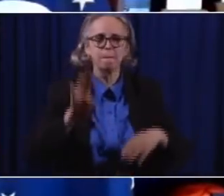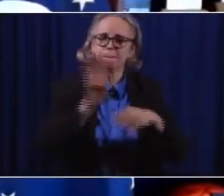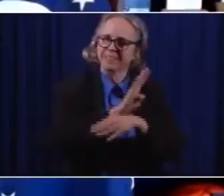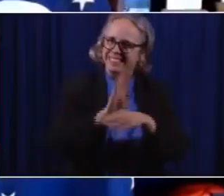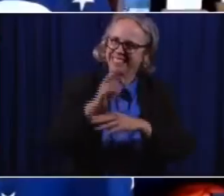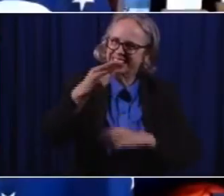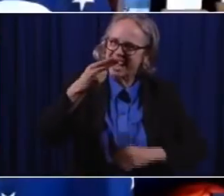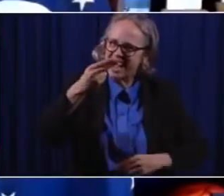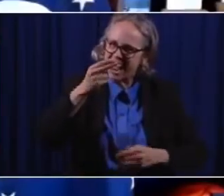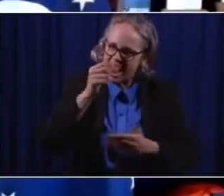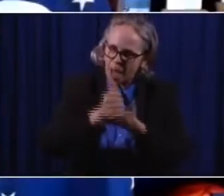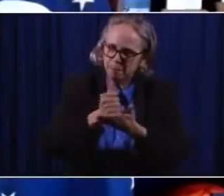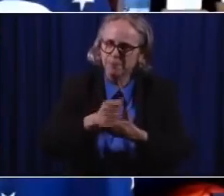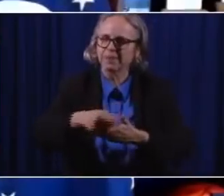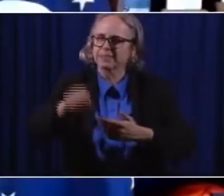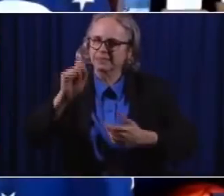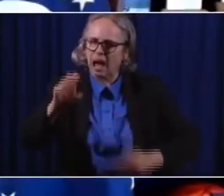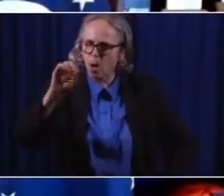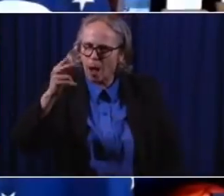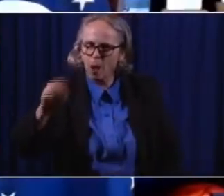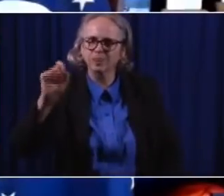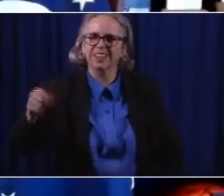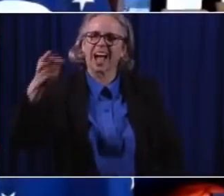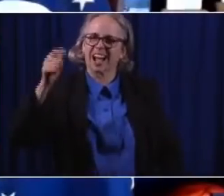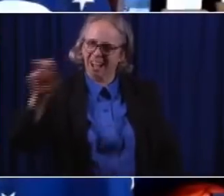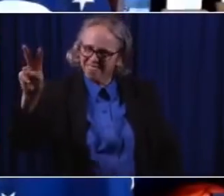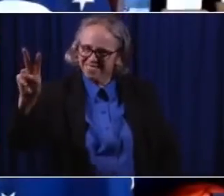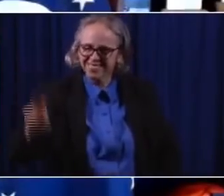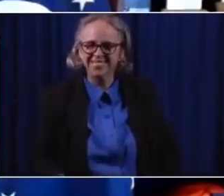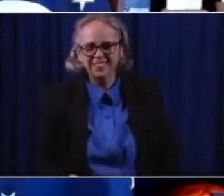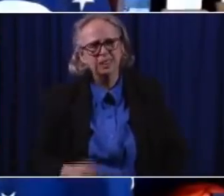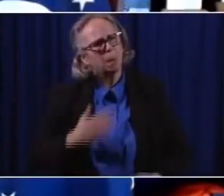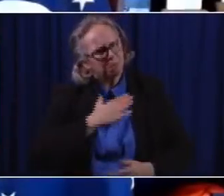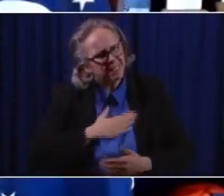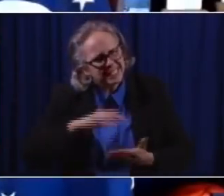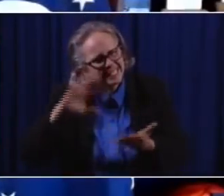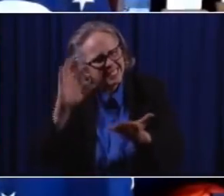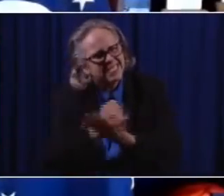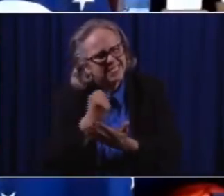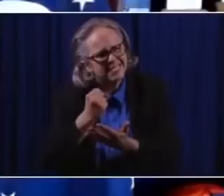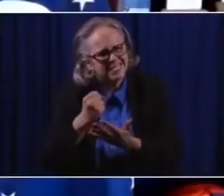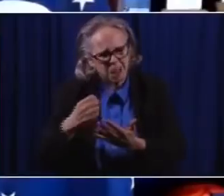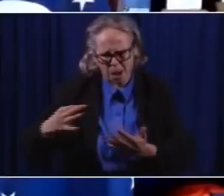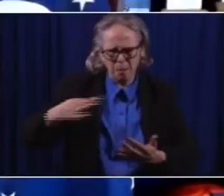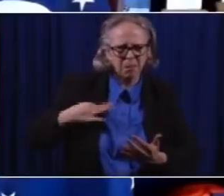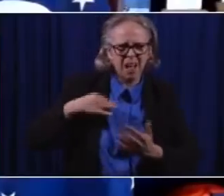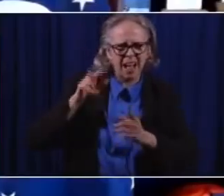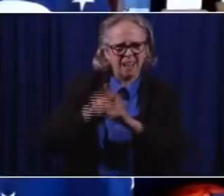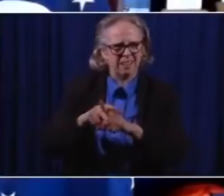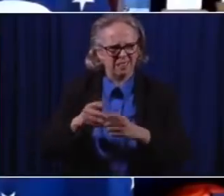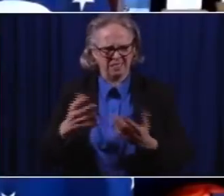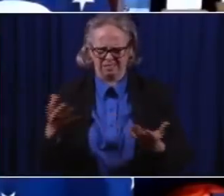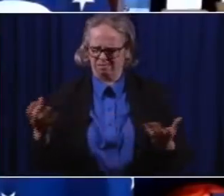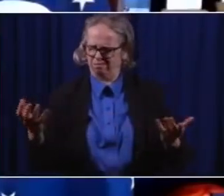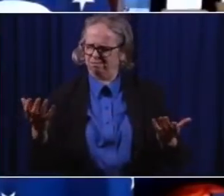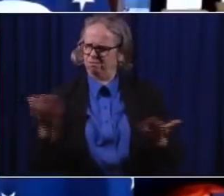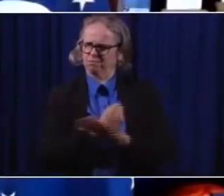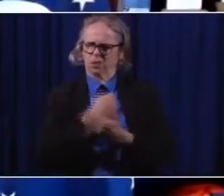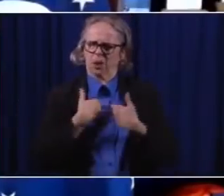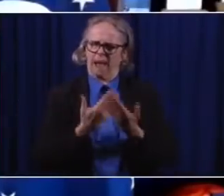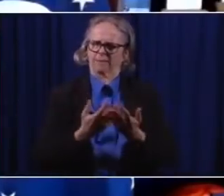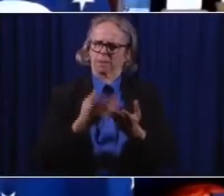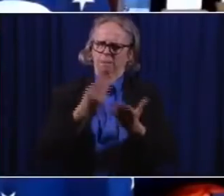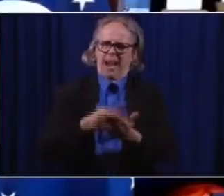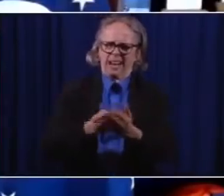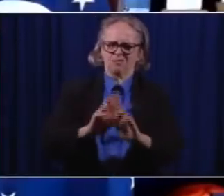and the Development Services Agency. Please make sure that you take advantage of those resources. As we know,